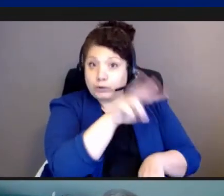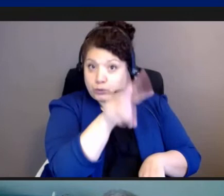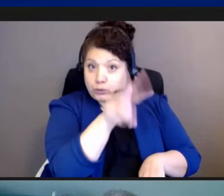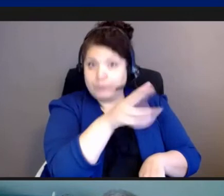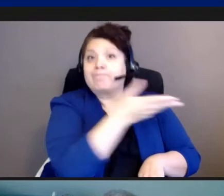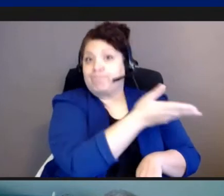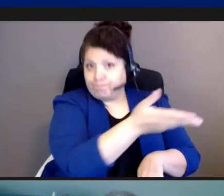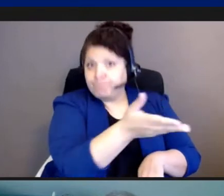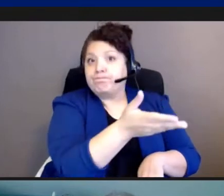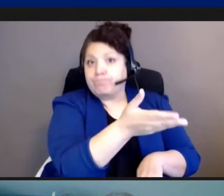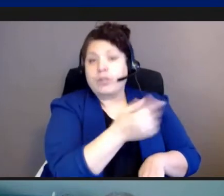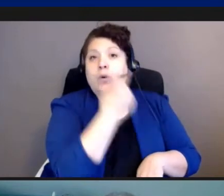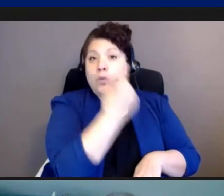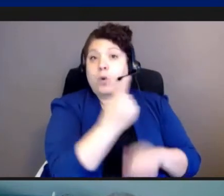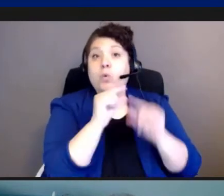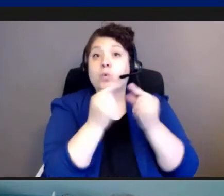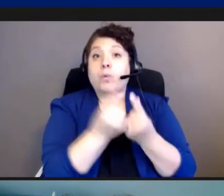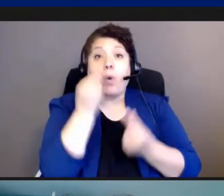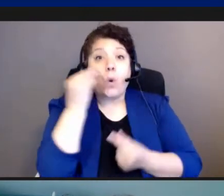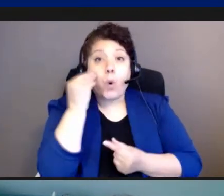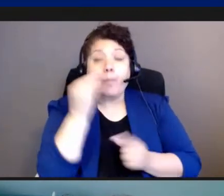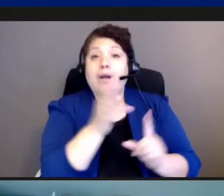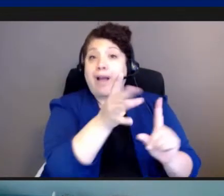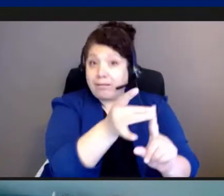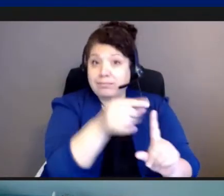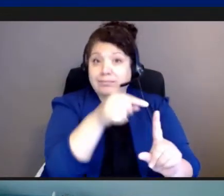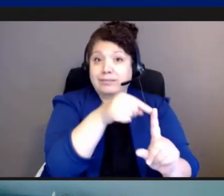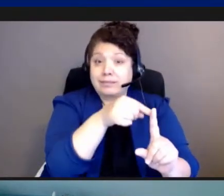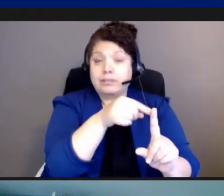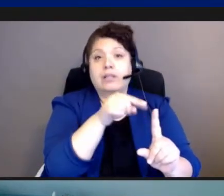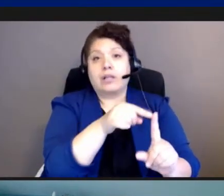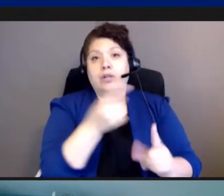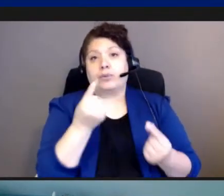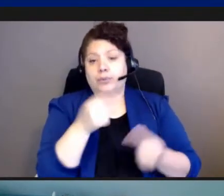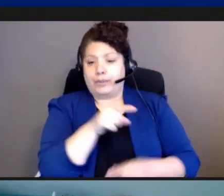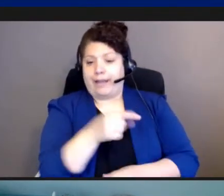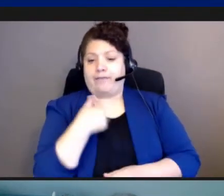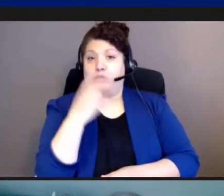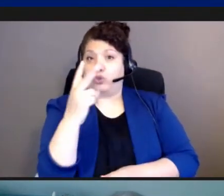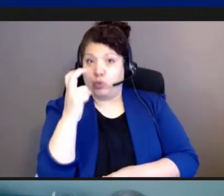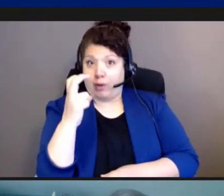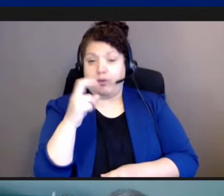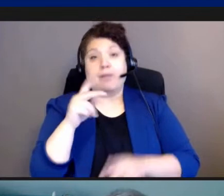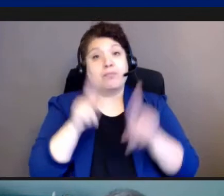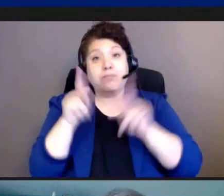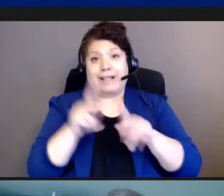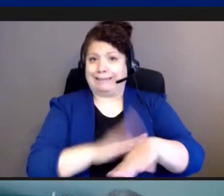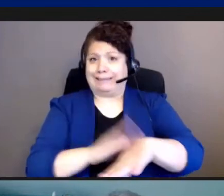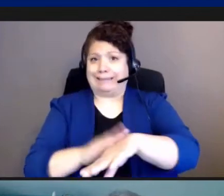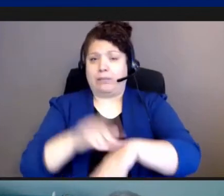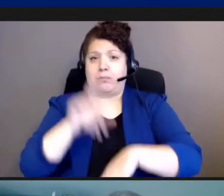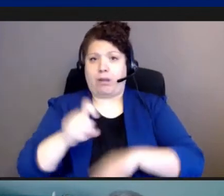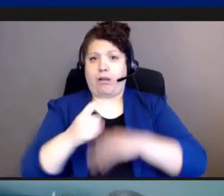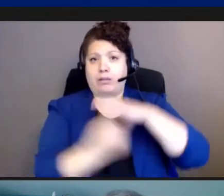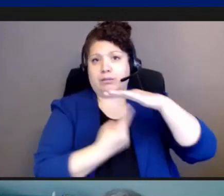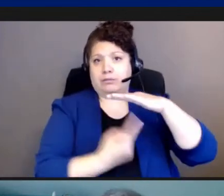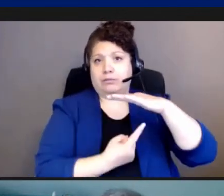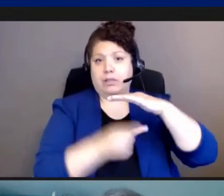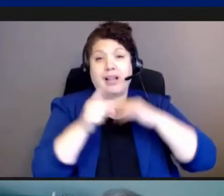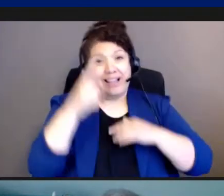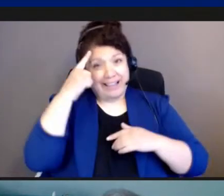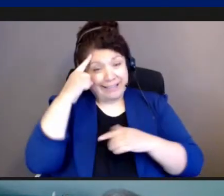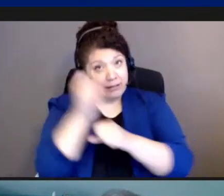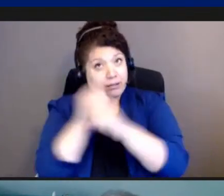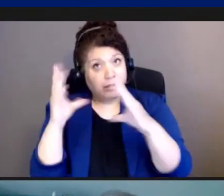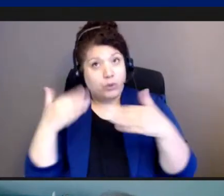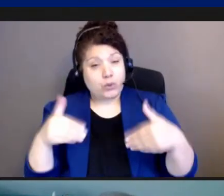in a group home and more than 200 people having to self-isolate. Just think about the case management involved and think of how many lives